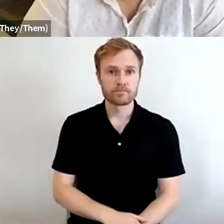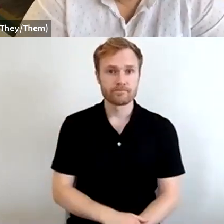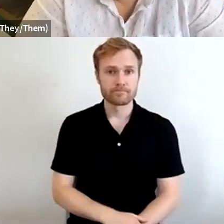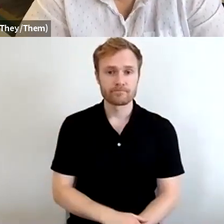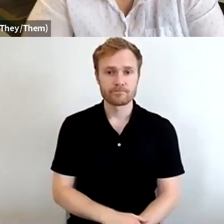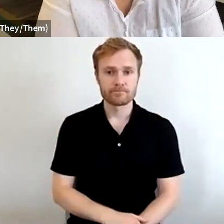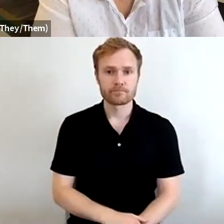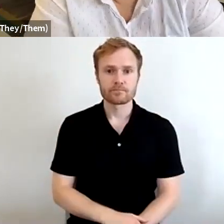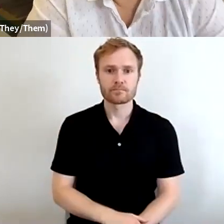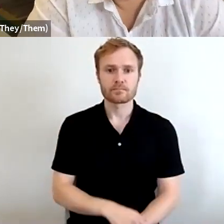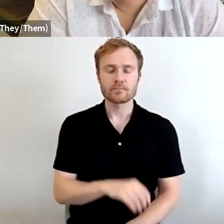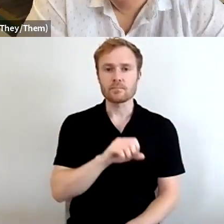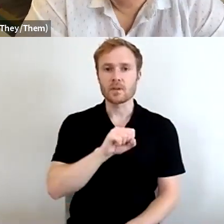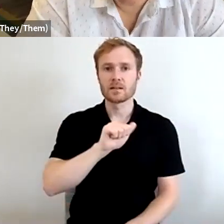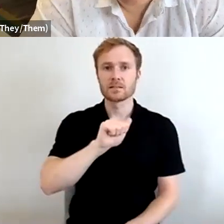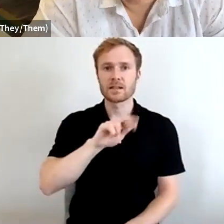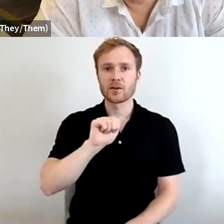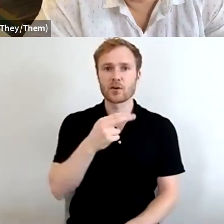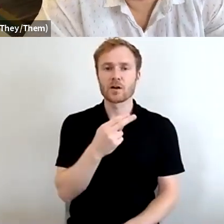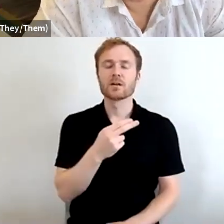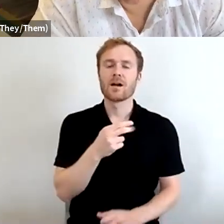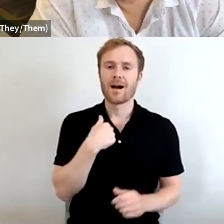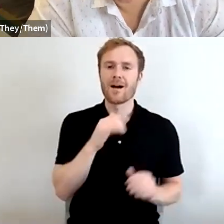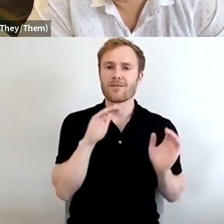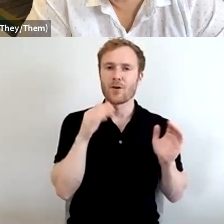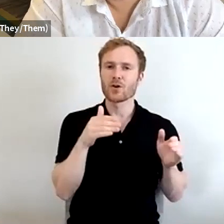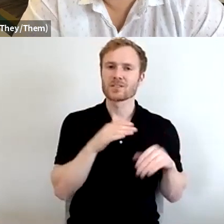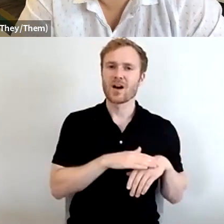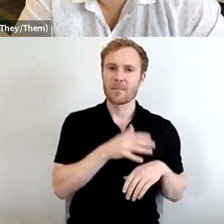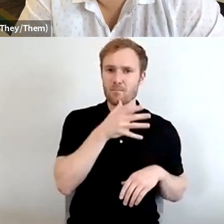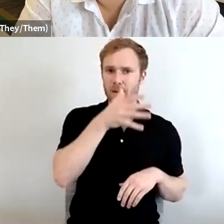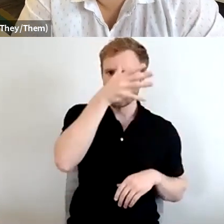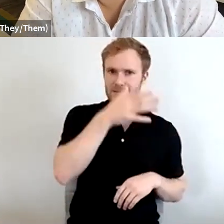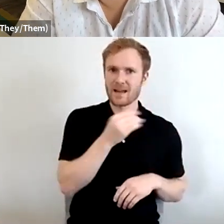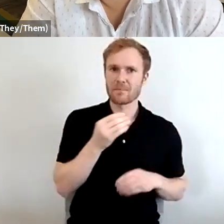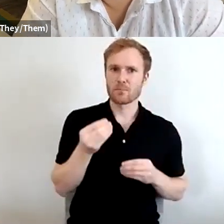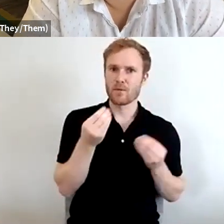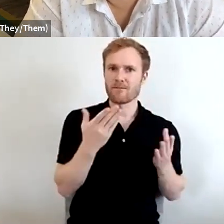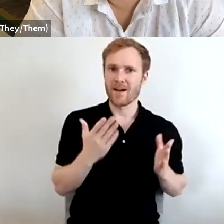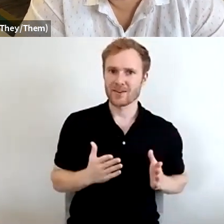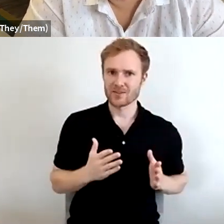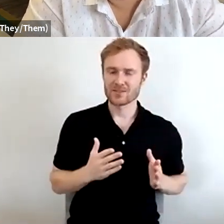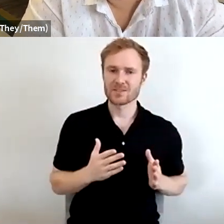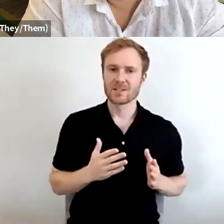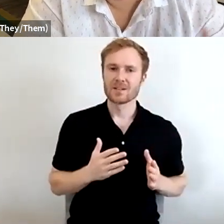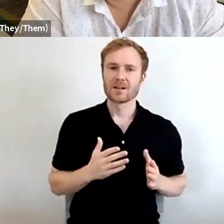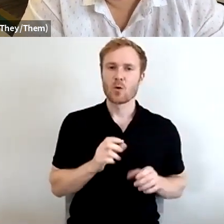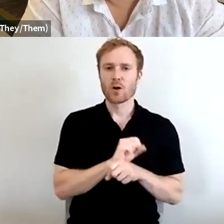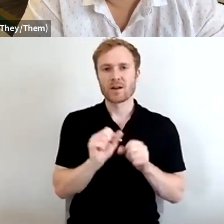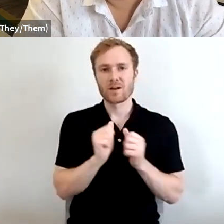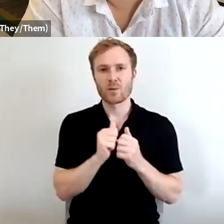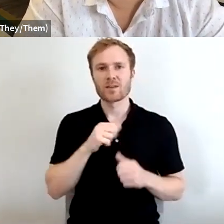Yeah, so I'm going to focus in on what parents and providers should know when they're working with trans and non-binary youth. And I want to encourage